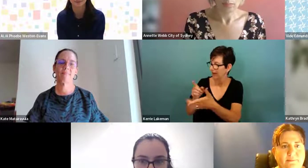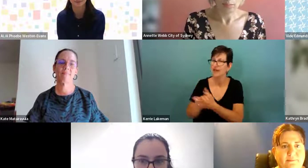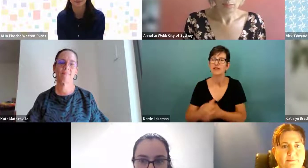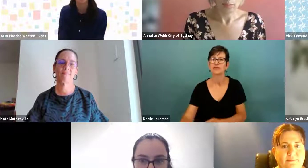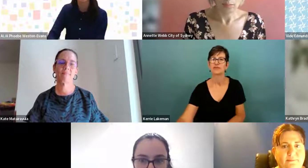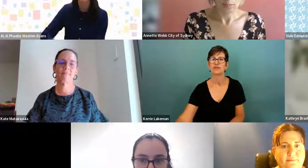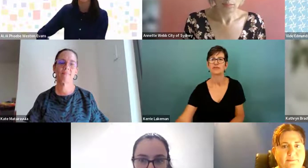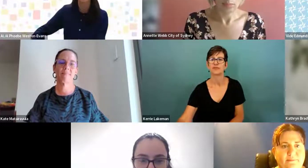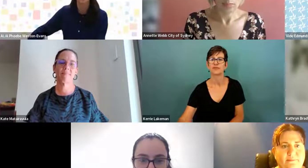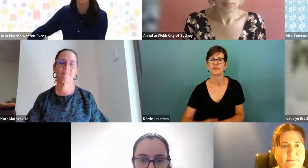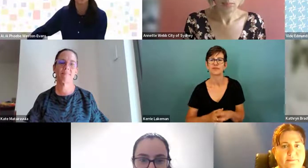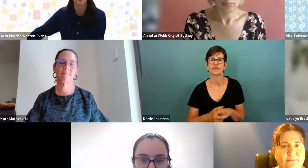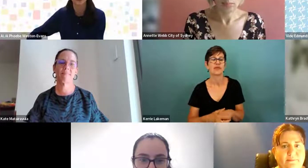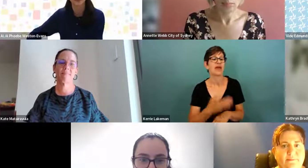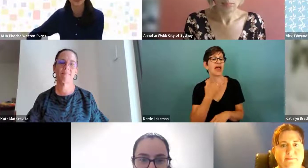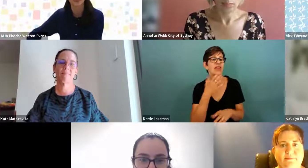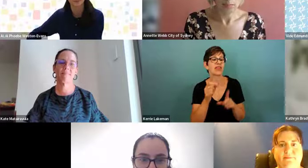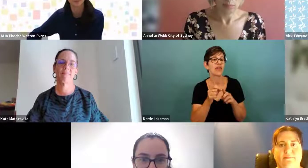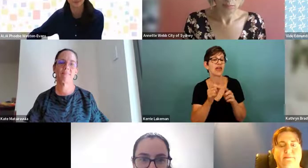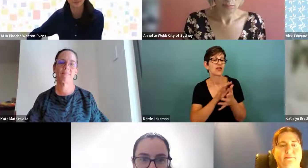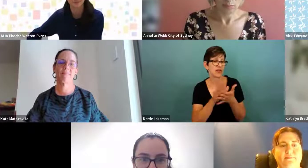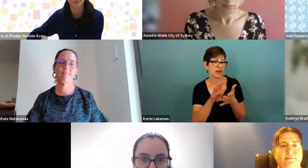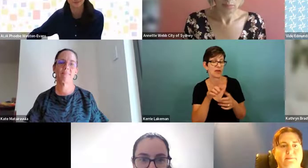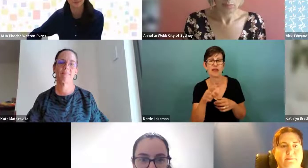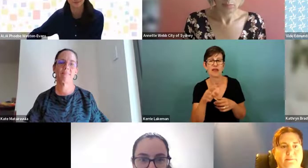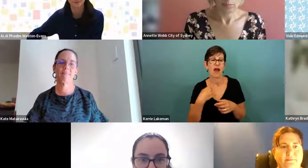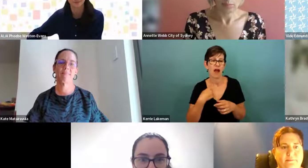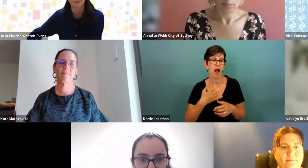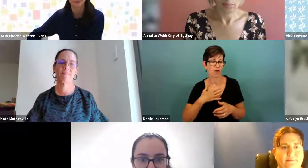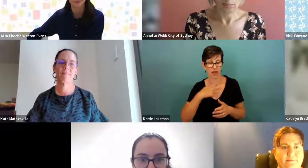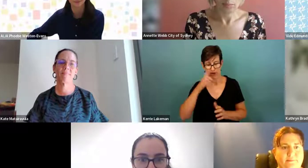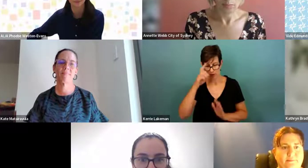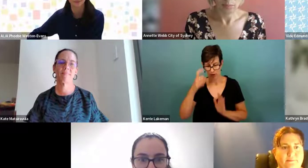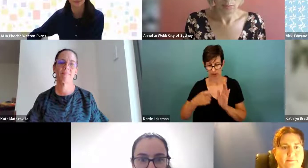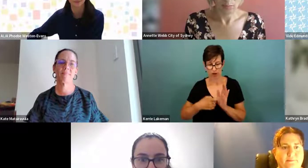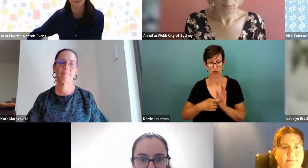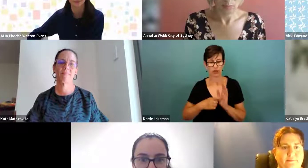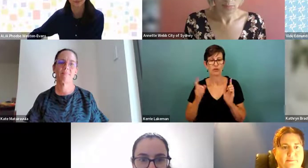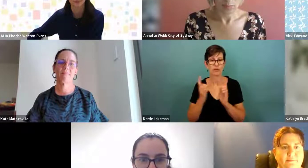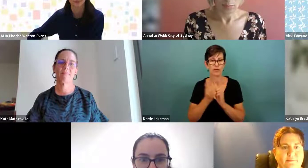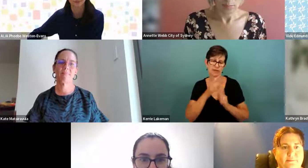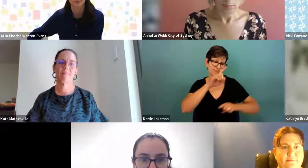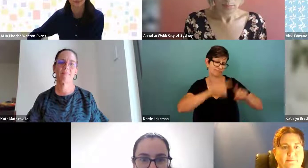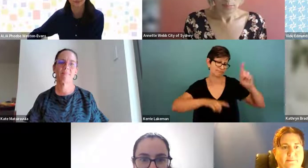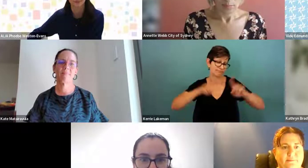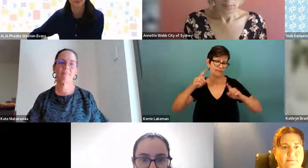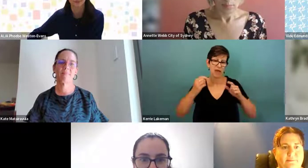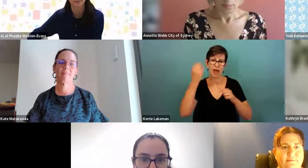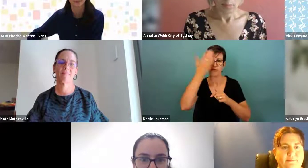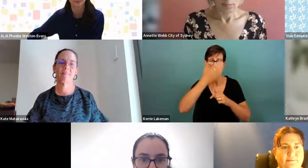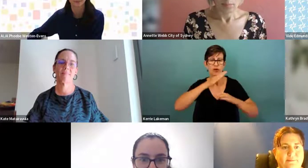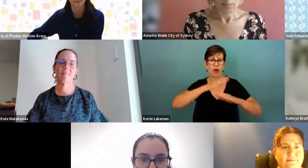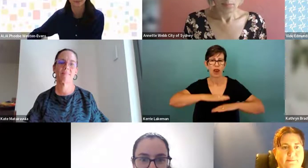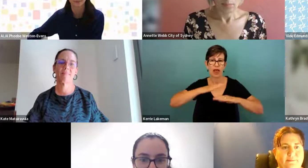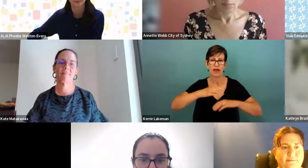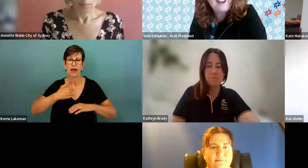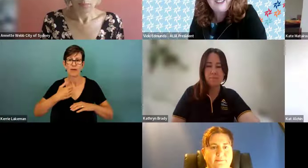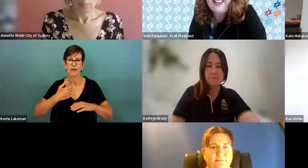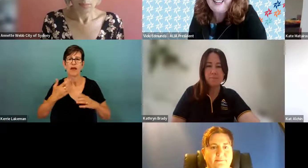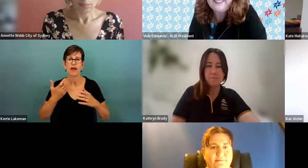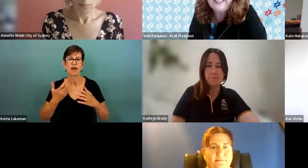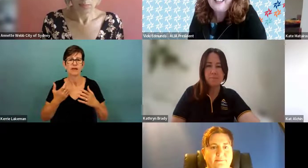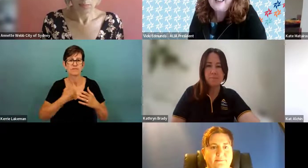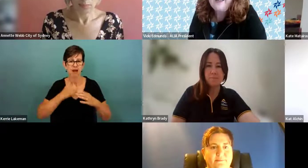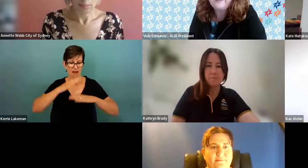thank you very much, Phoebe. I'd like to acknowledge that we are meeting today on various Aboriginal lands. I'm on the Darragan